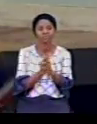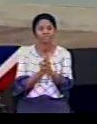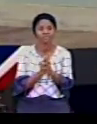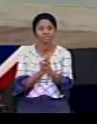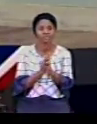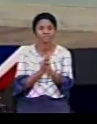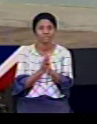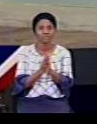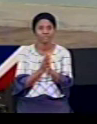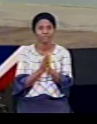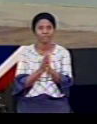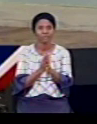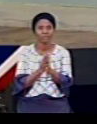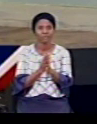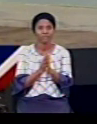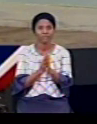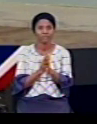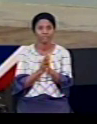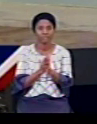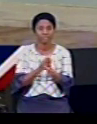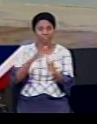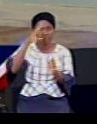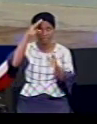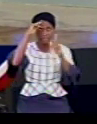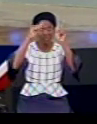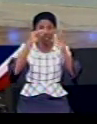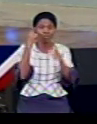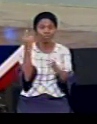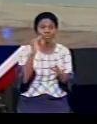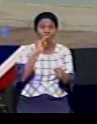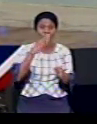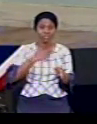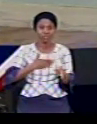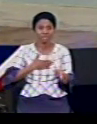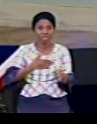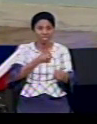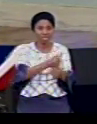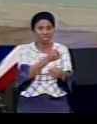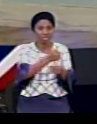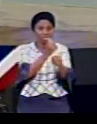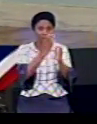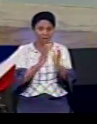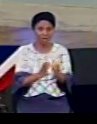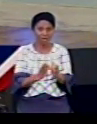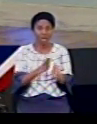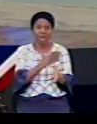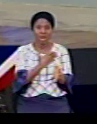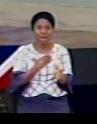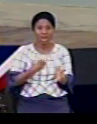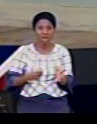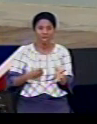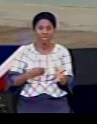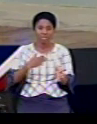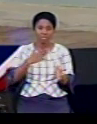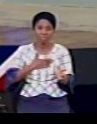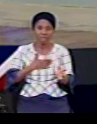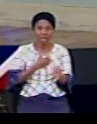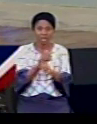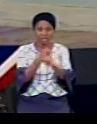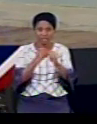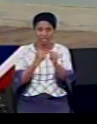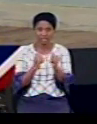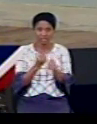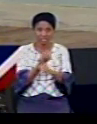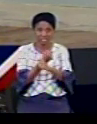6. He only is my rock and my salvation. He is